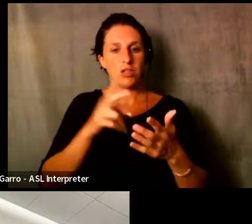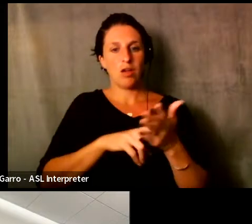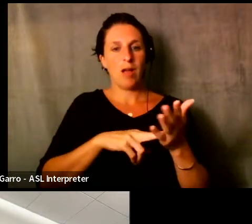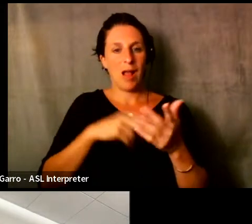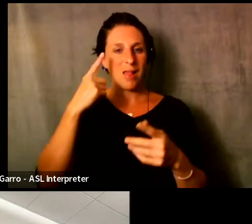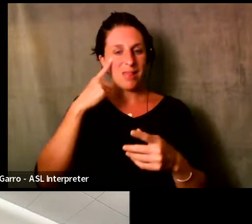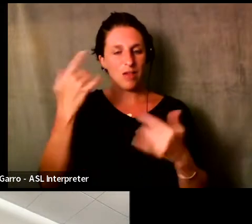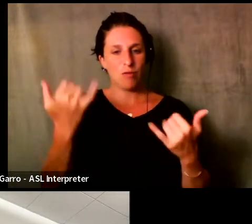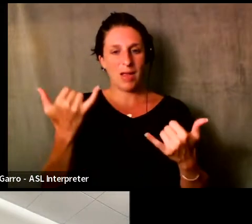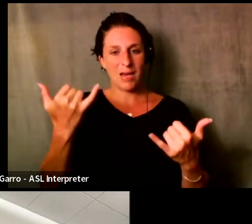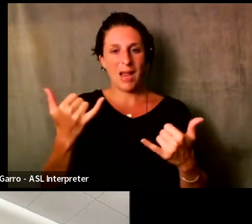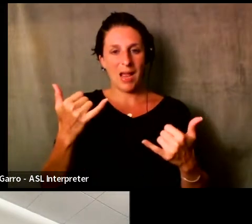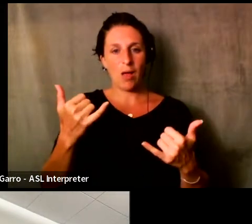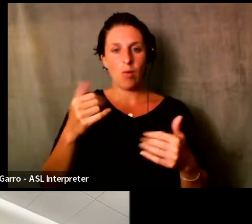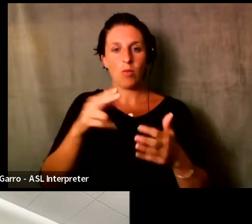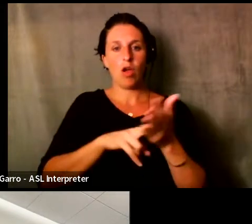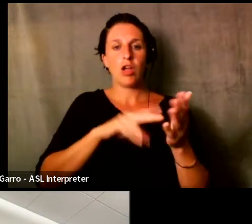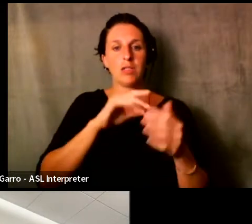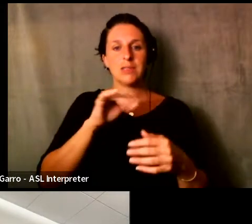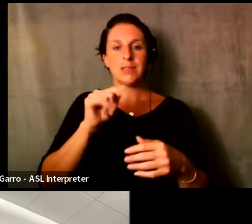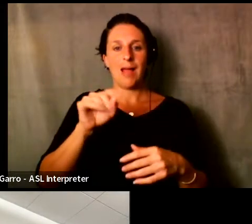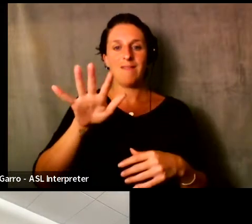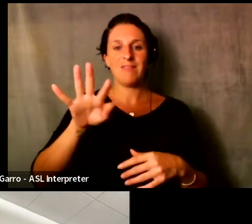at 56,000